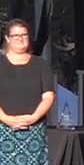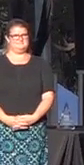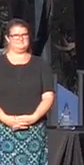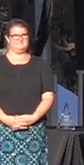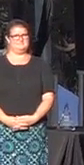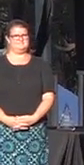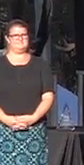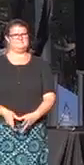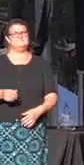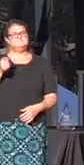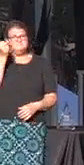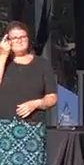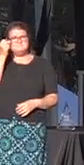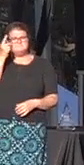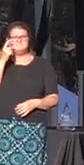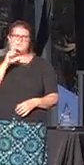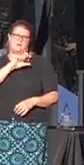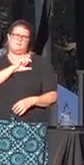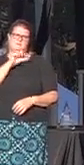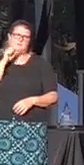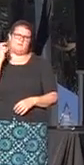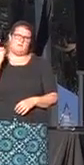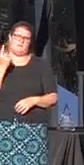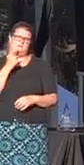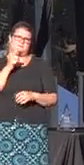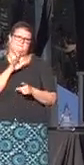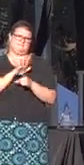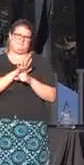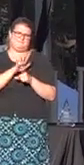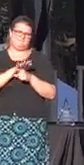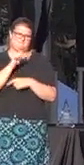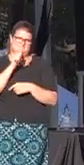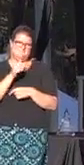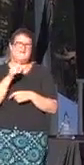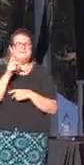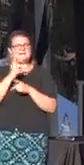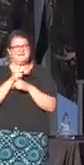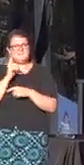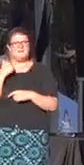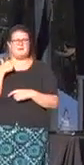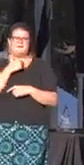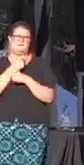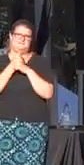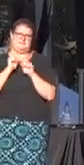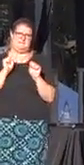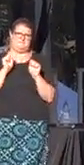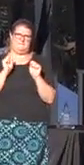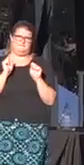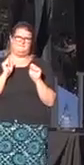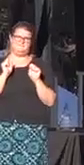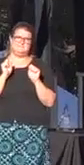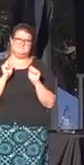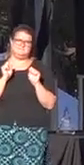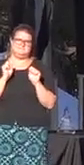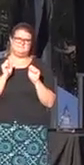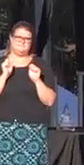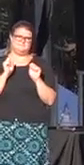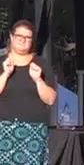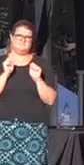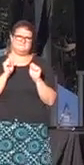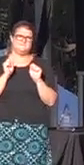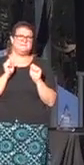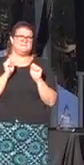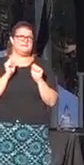And while our officers may not always be popular, they always keep us safe without wincing.